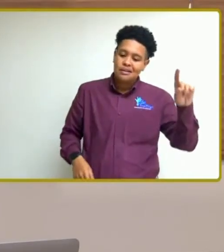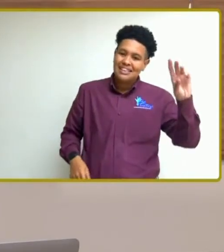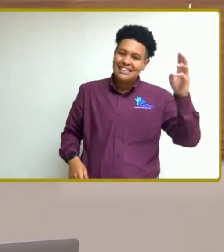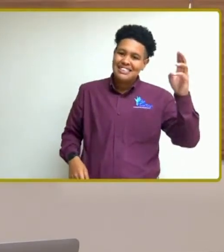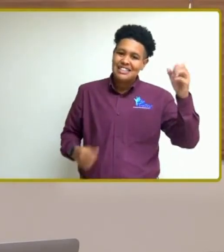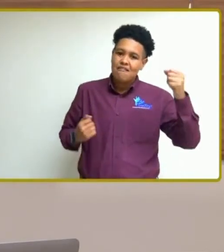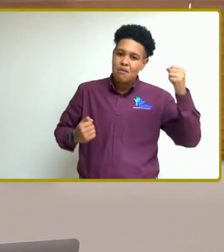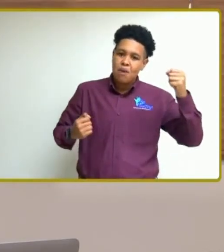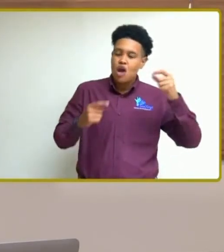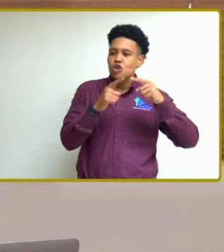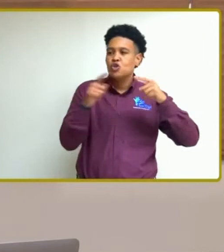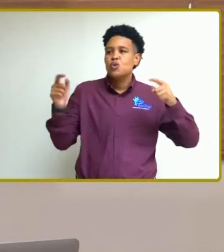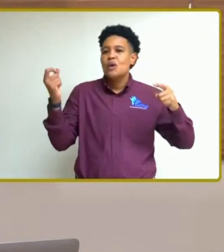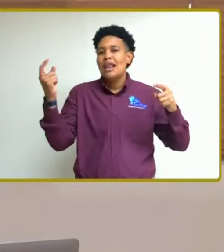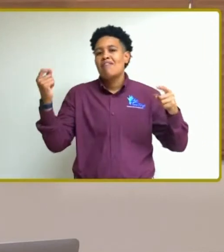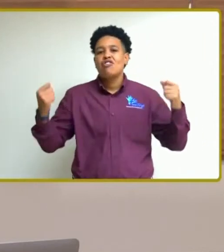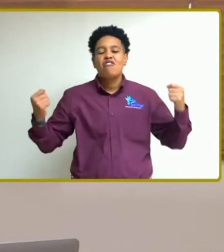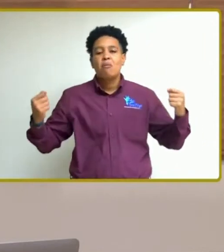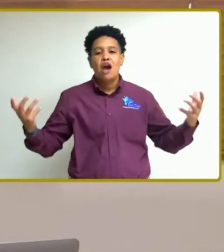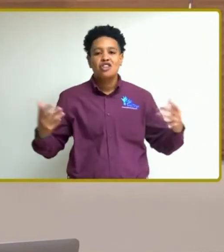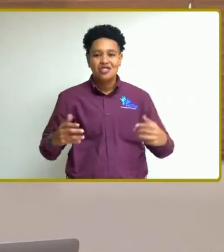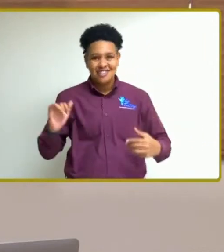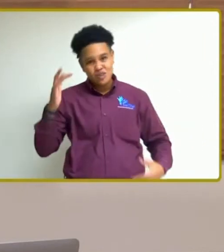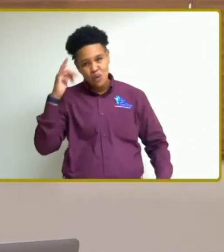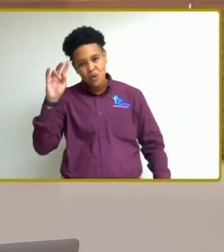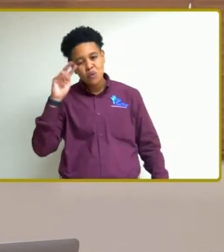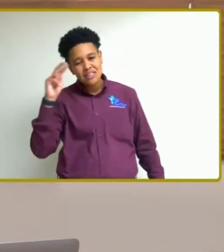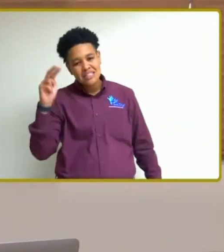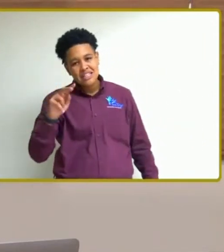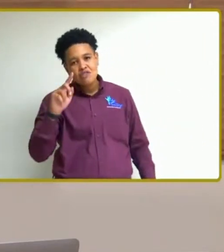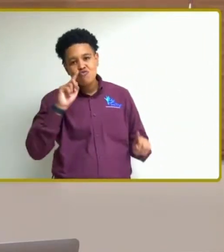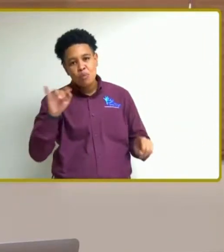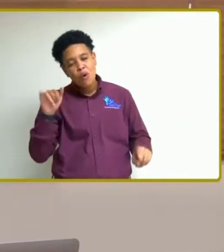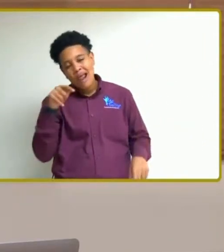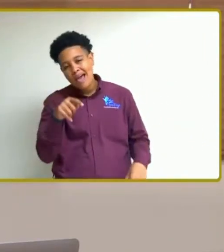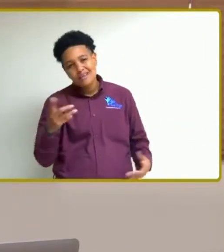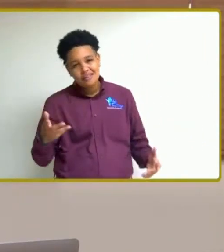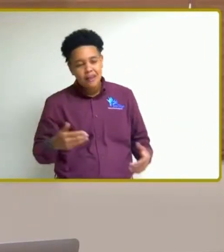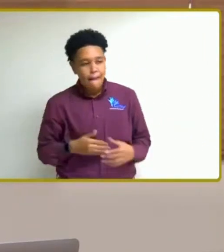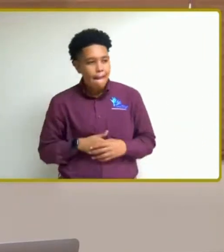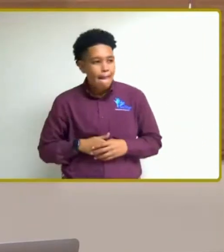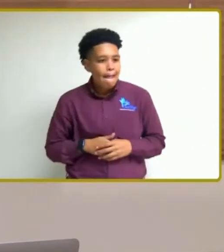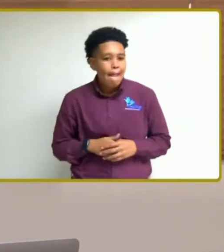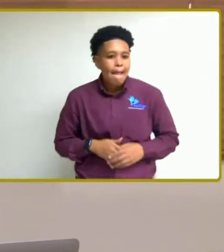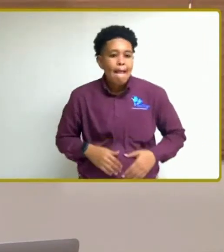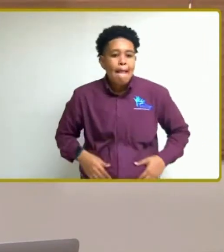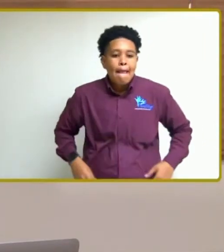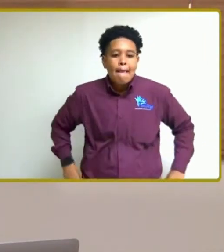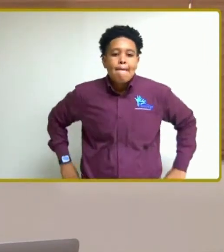of March and the 11th of March. That's why you will see reports like that.